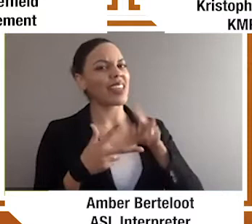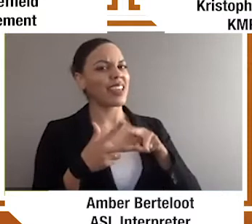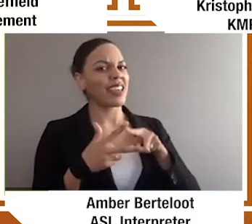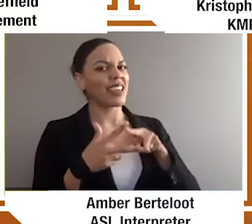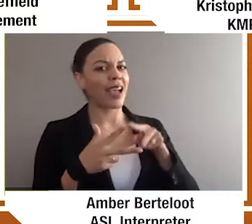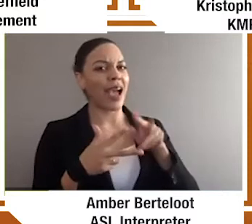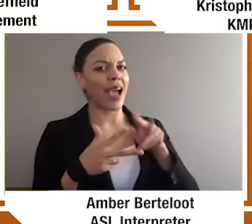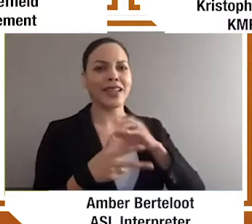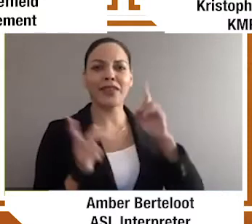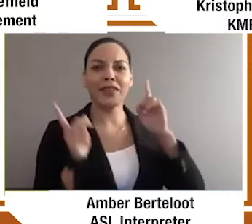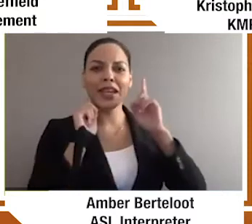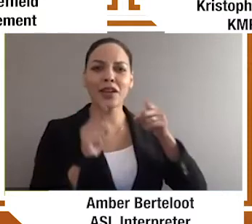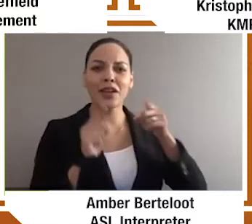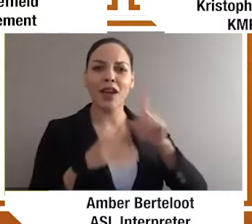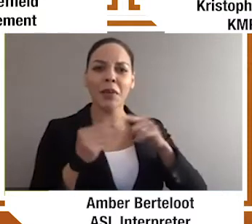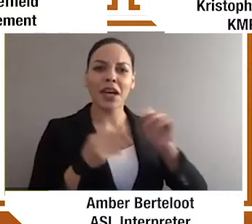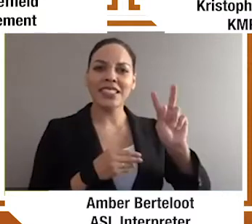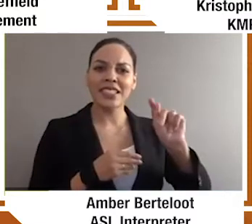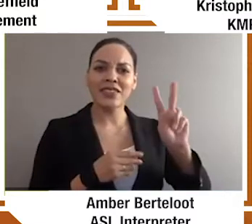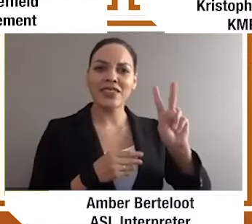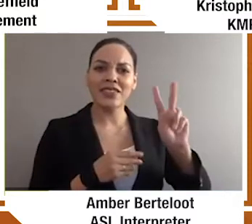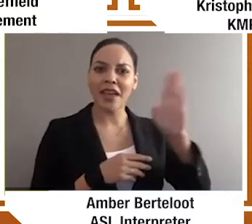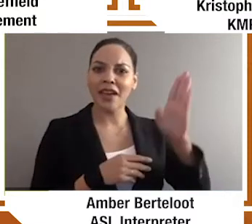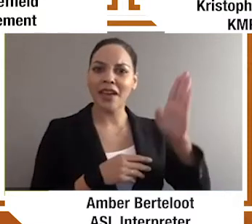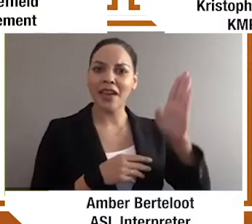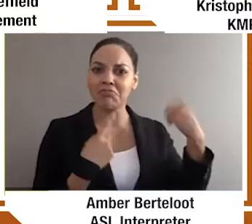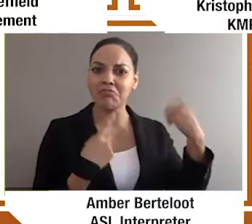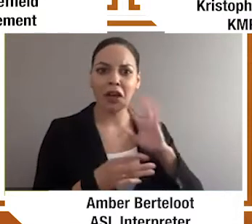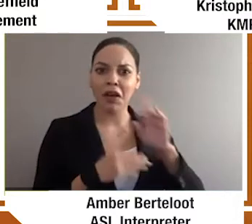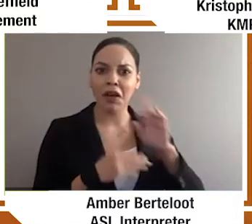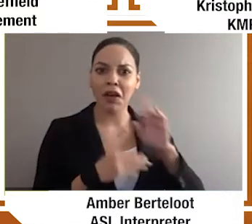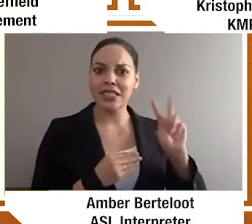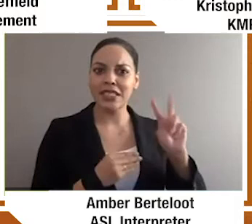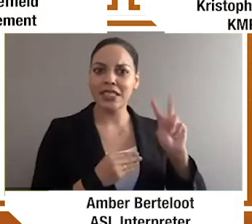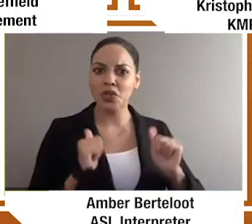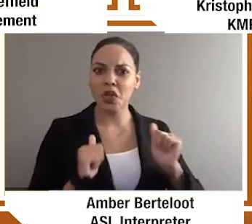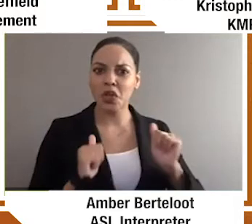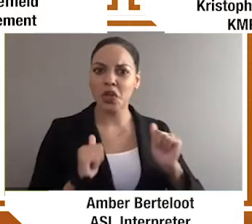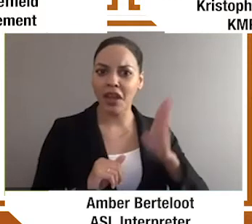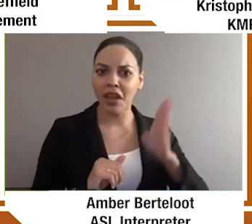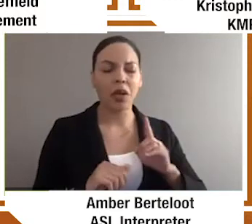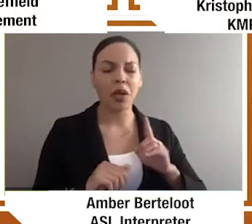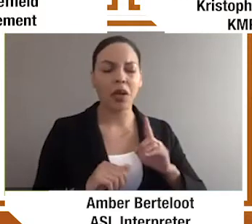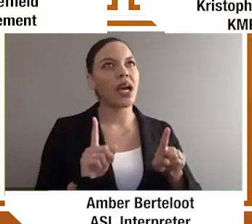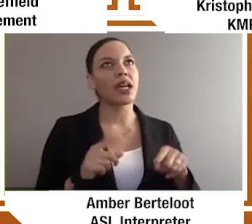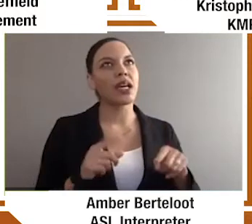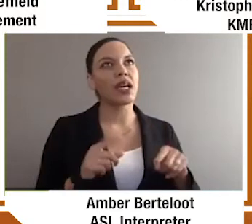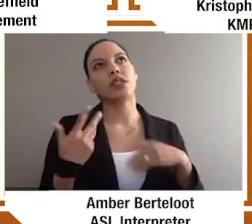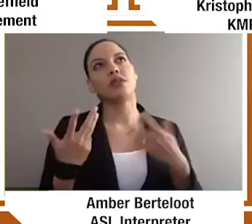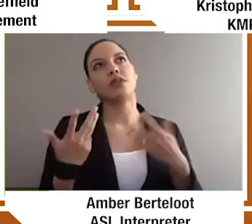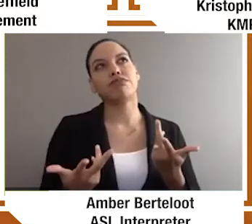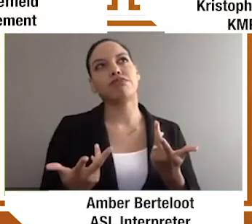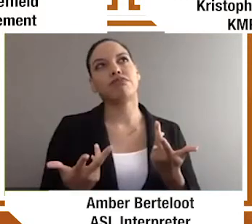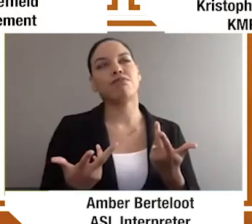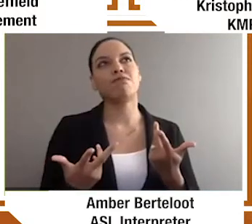talk about a show ever, like a television show. But then I'm going to go, IQL has been like pretty spot on